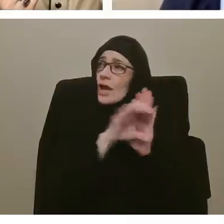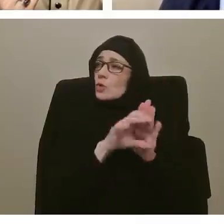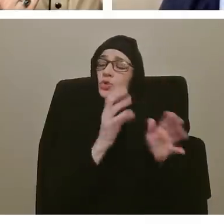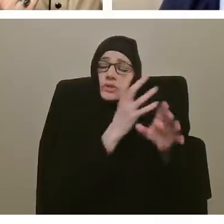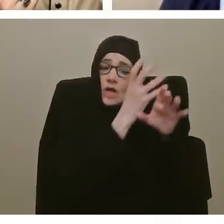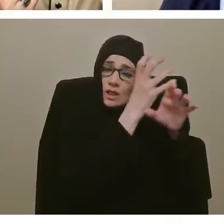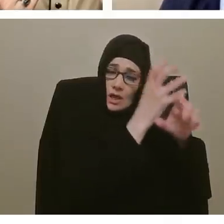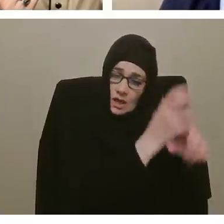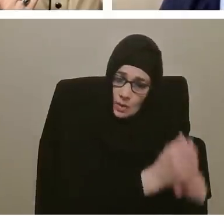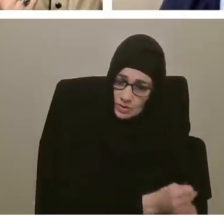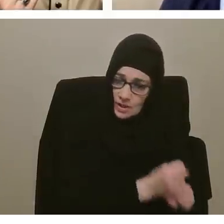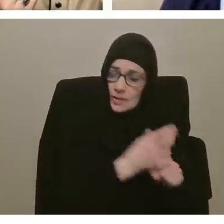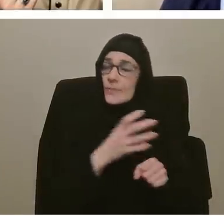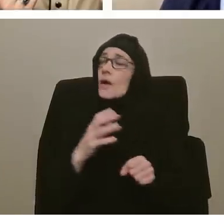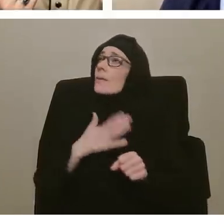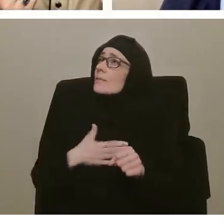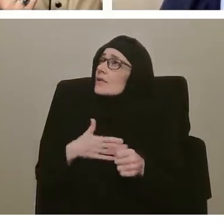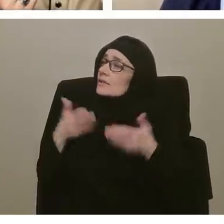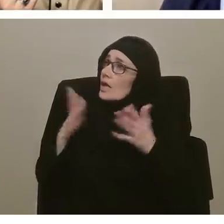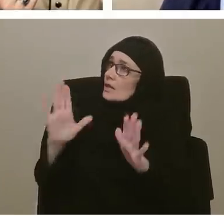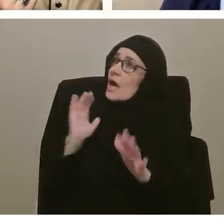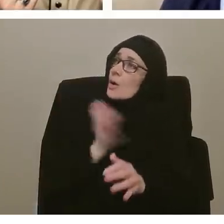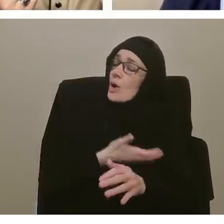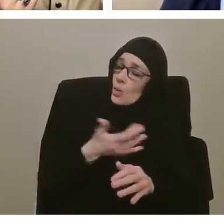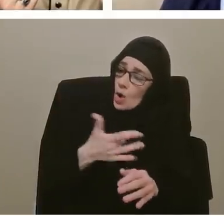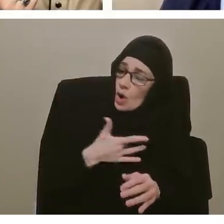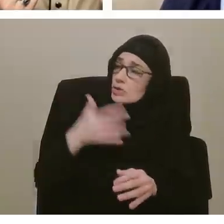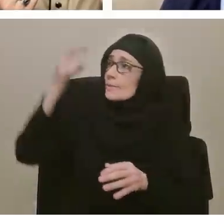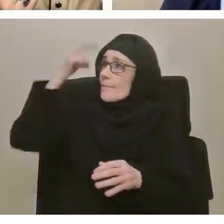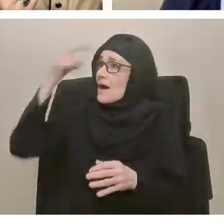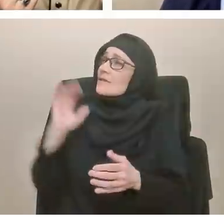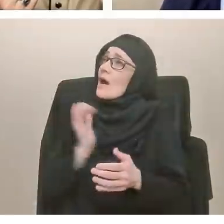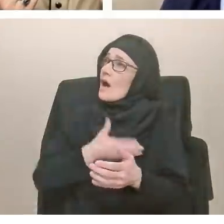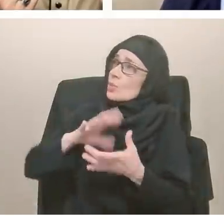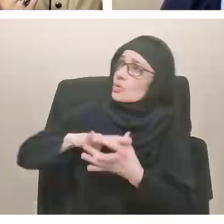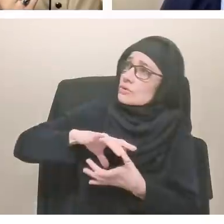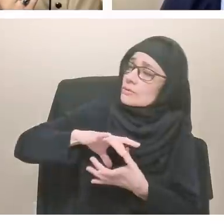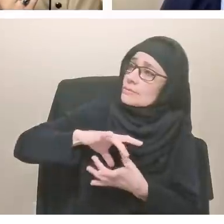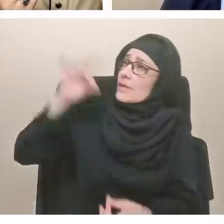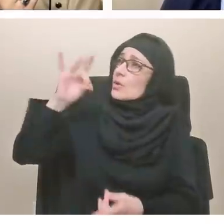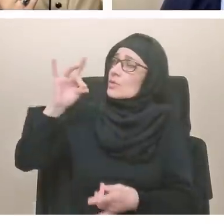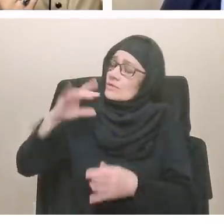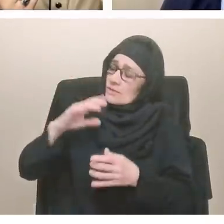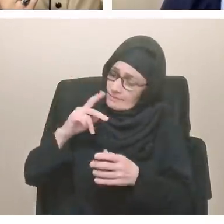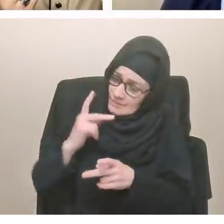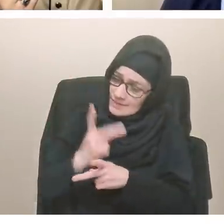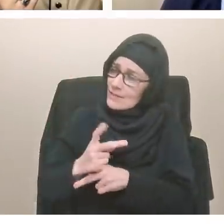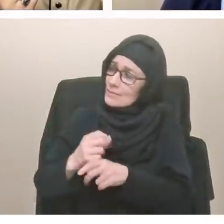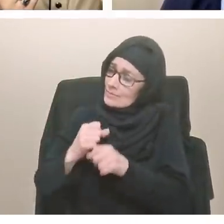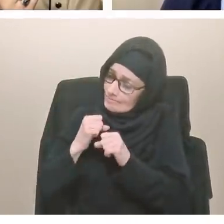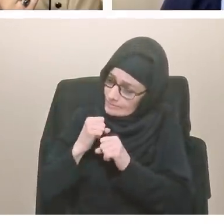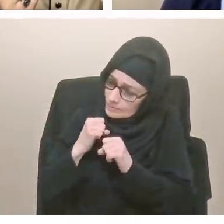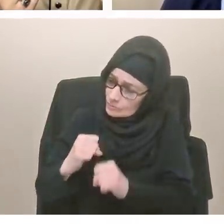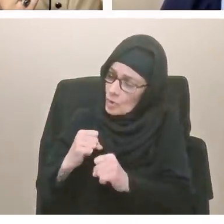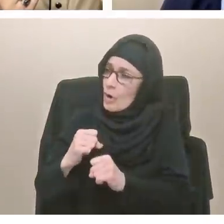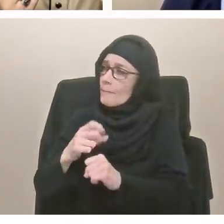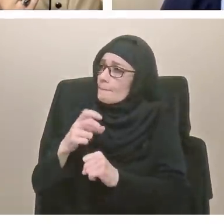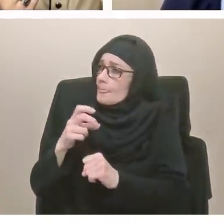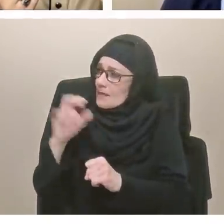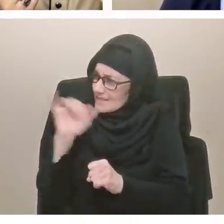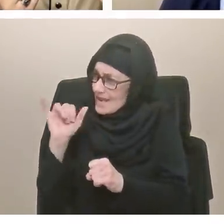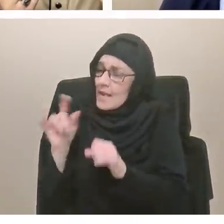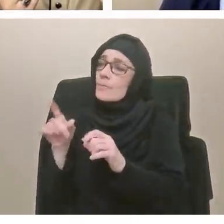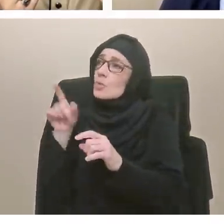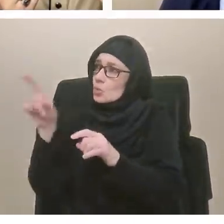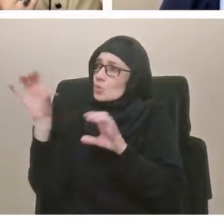wasallam. Ya Allah, fortify our hearts and our minds and our spirits the way that you fortified his heart and his mind and his spirit, sallallahu alayhi